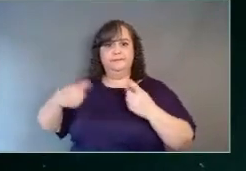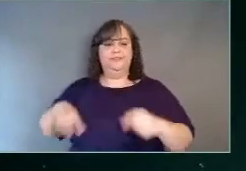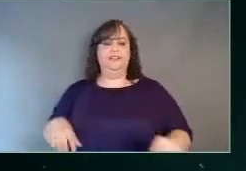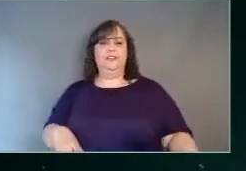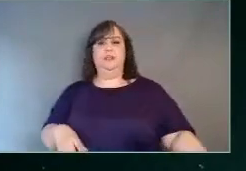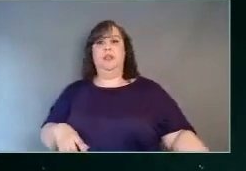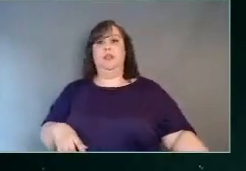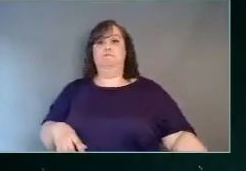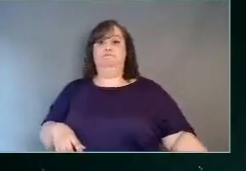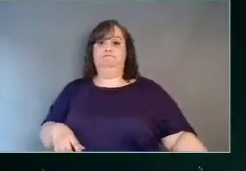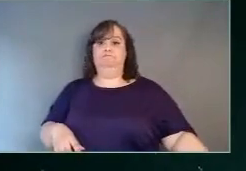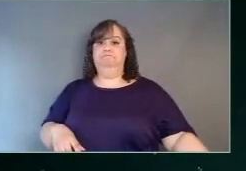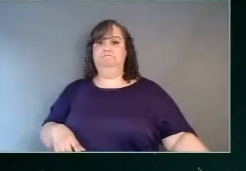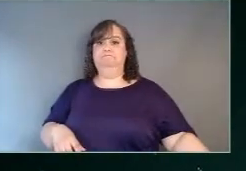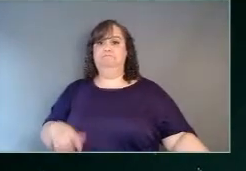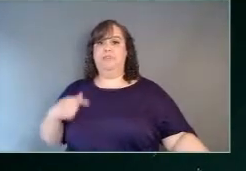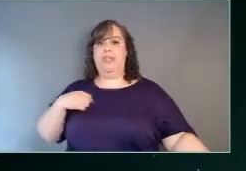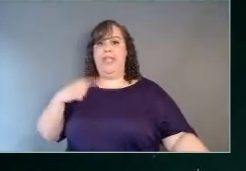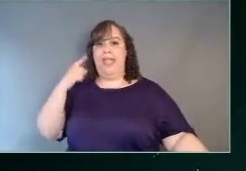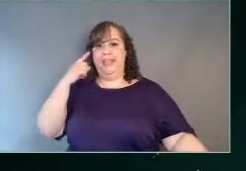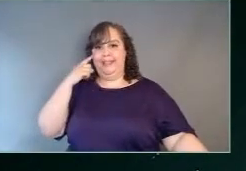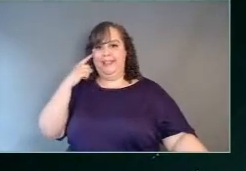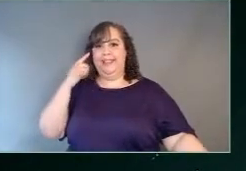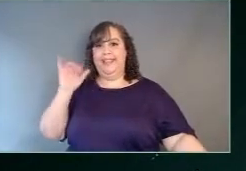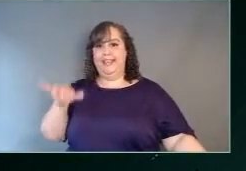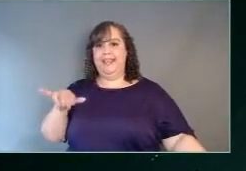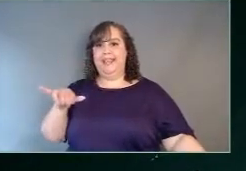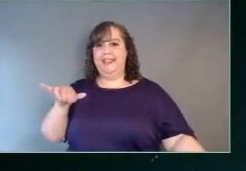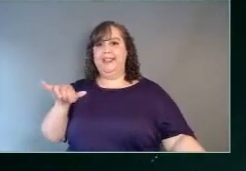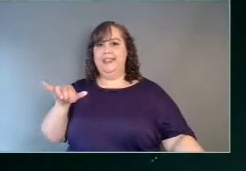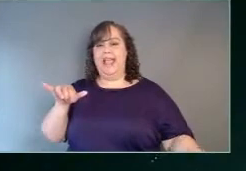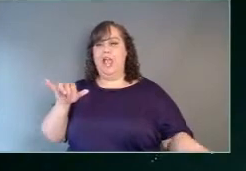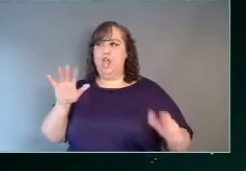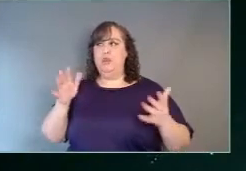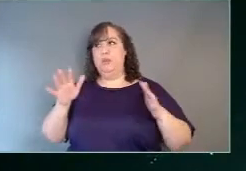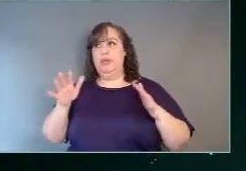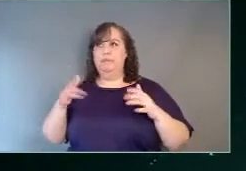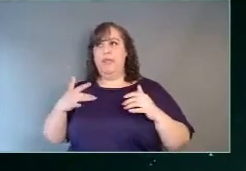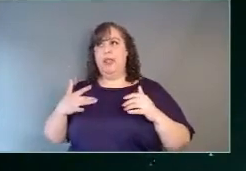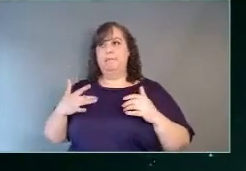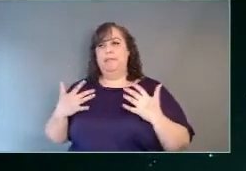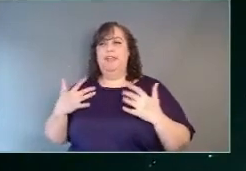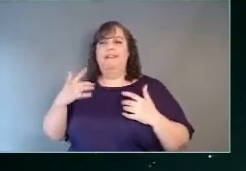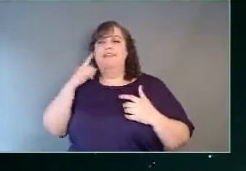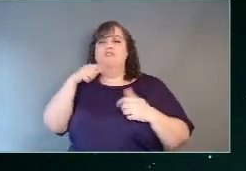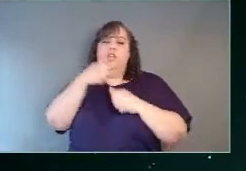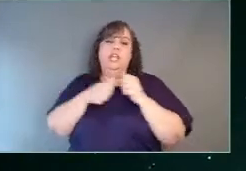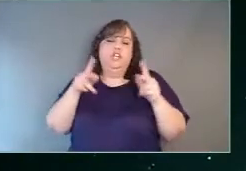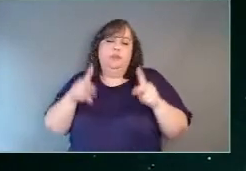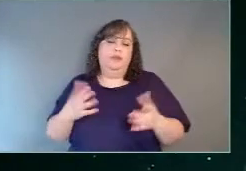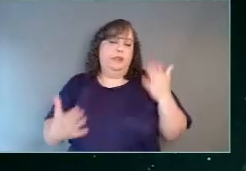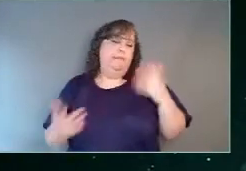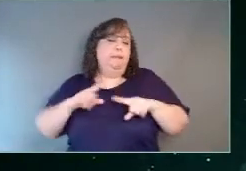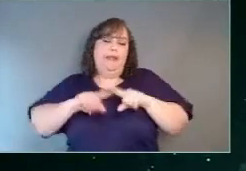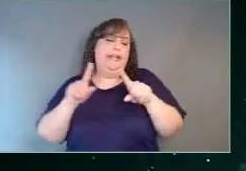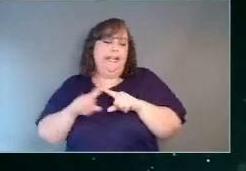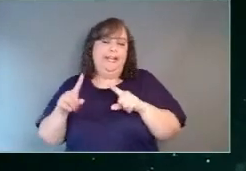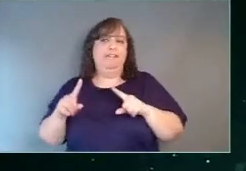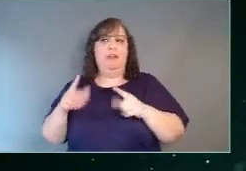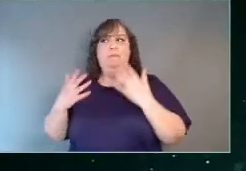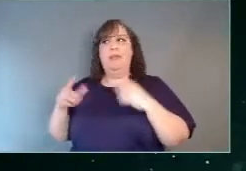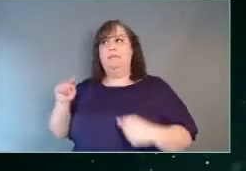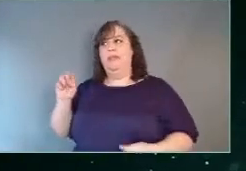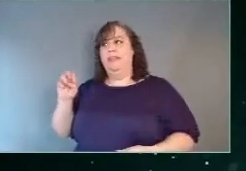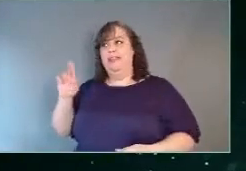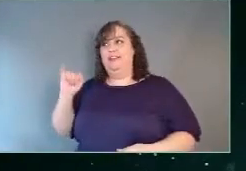I think that is a subjective question, and so Tarek would probably give a different answer than I